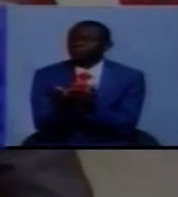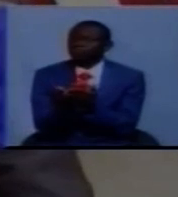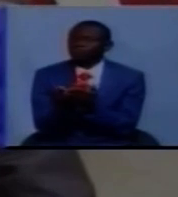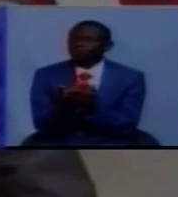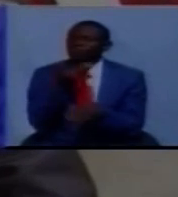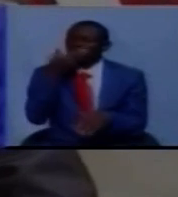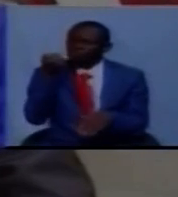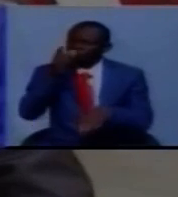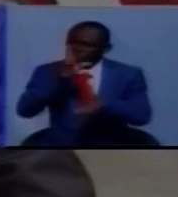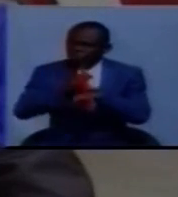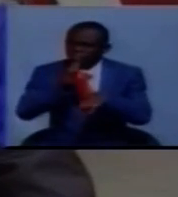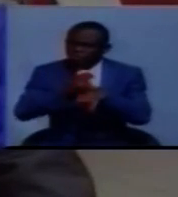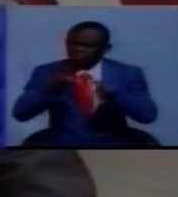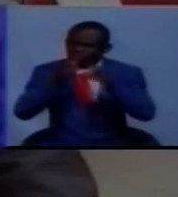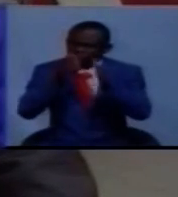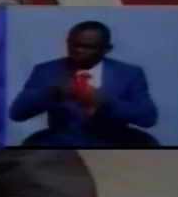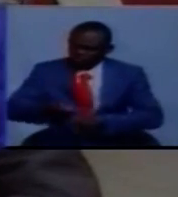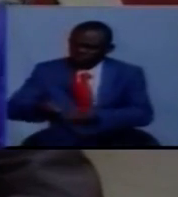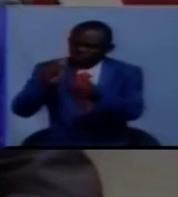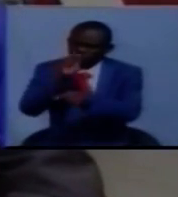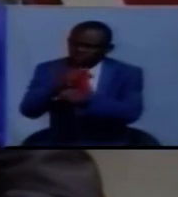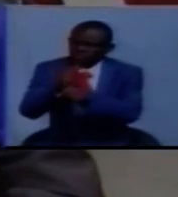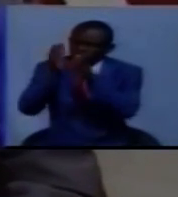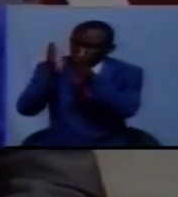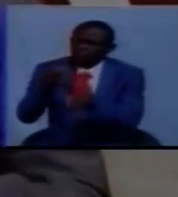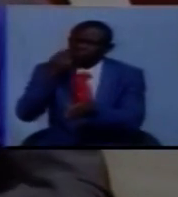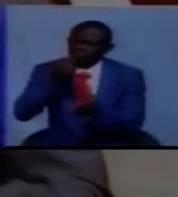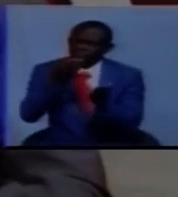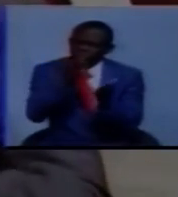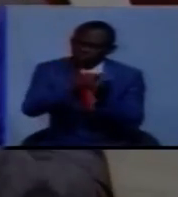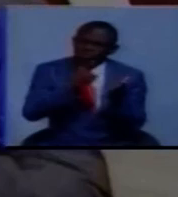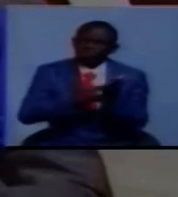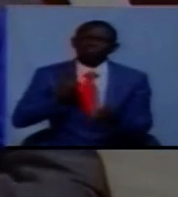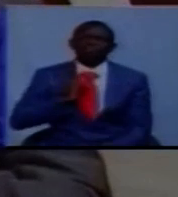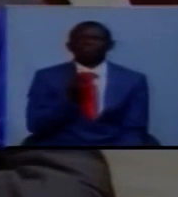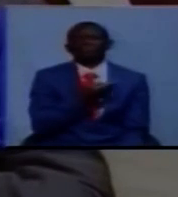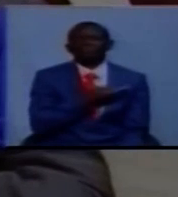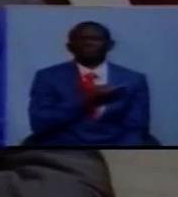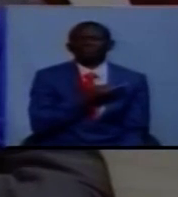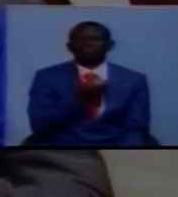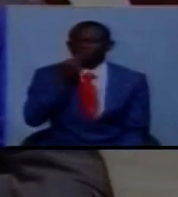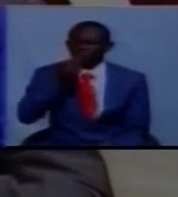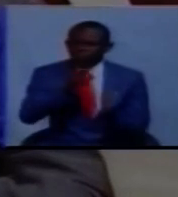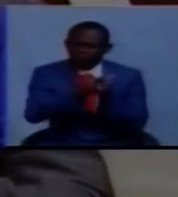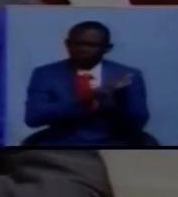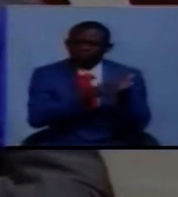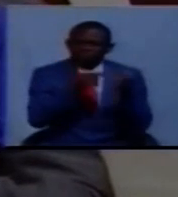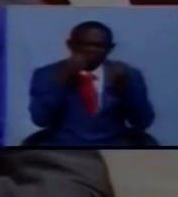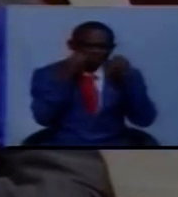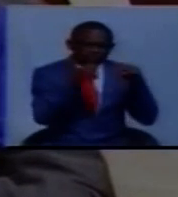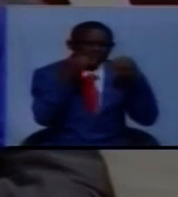we have are the employees themselves. They are supposed to bring this to the attention of our labor officers. They are supposed